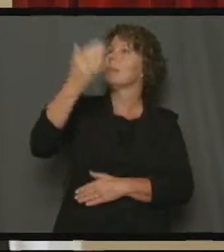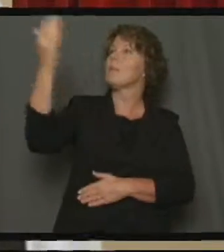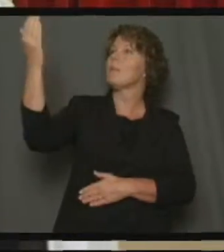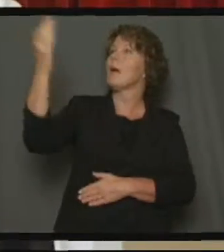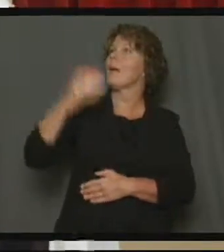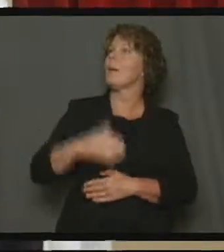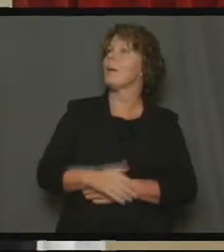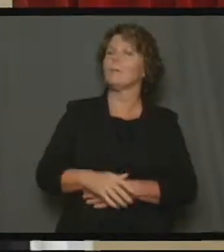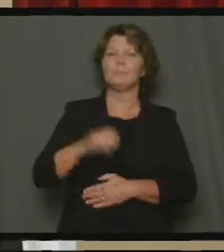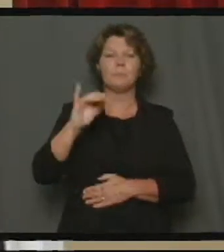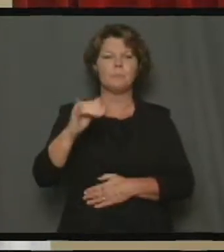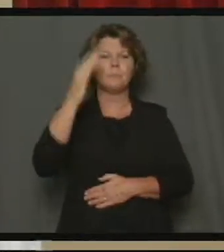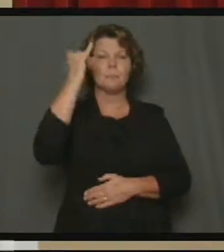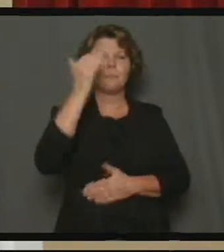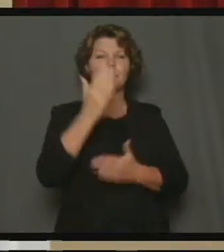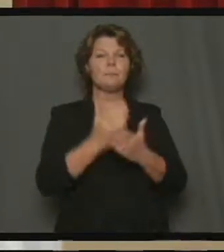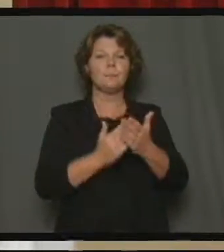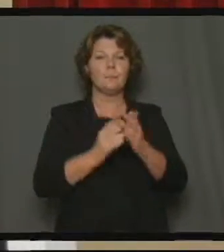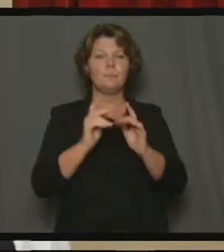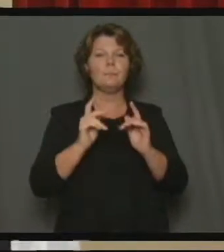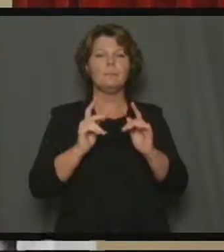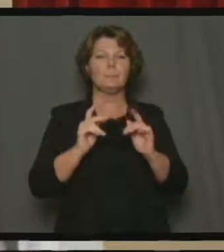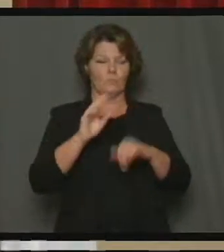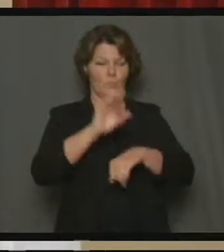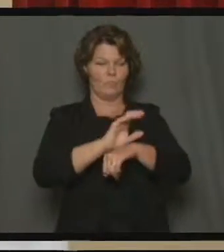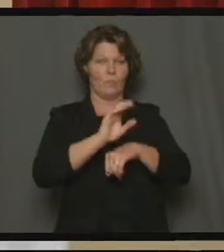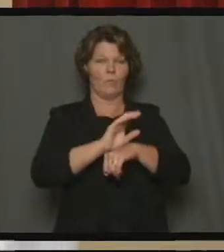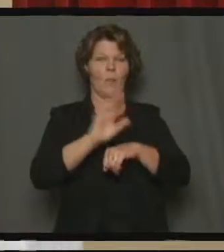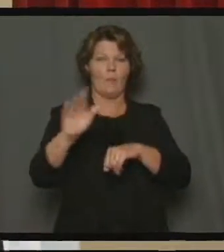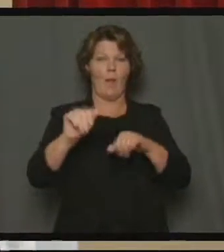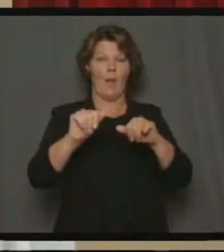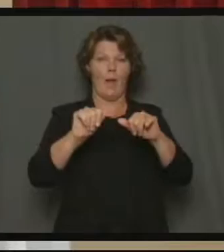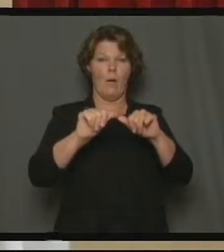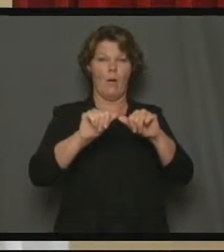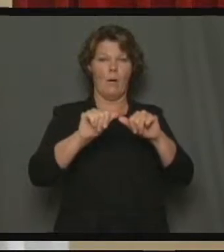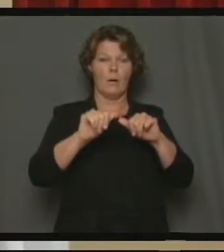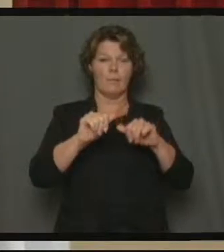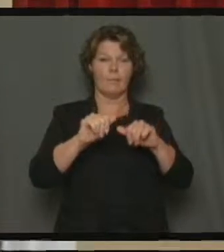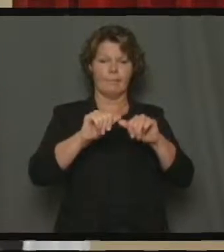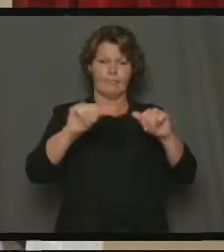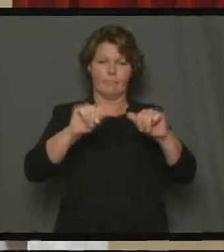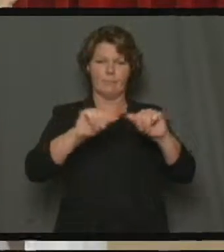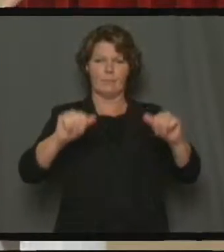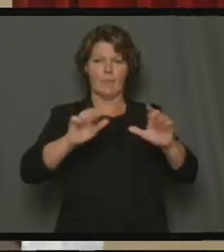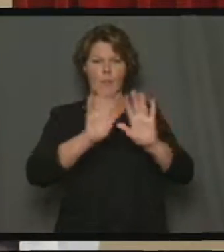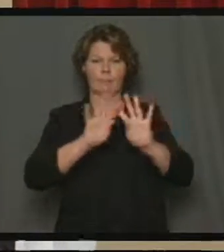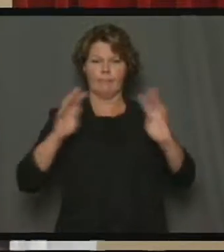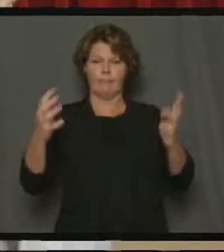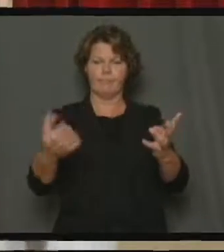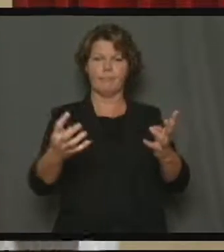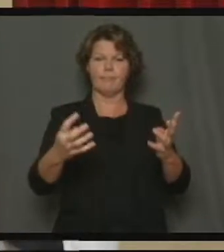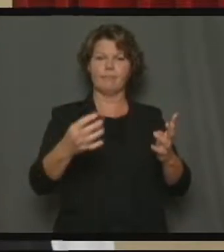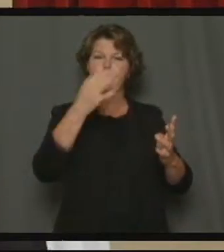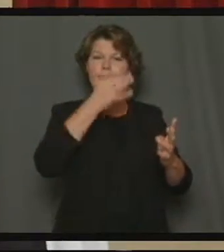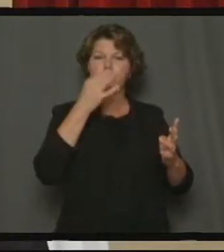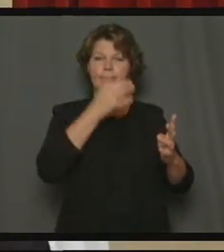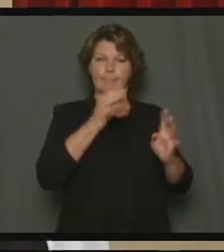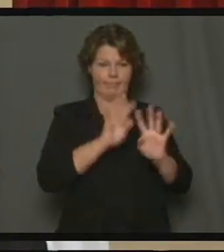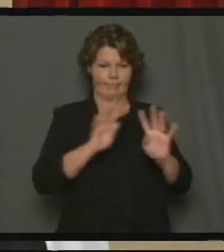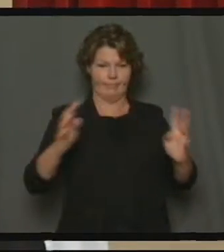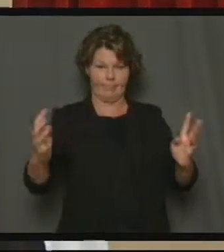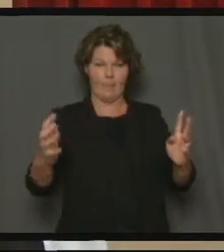churches even have built their communion rails in a half circle. Because we commune on this